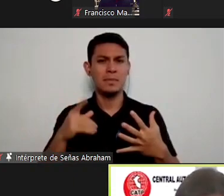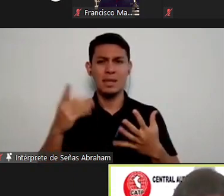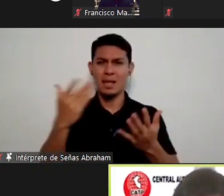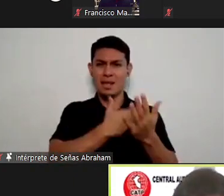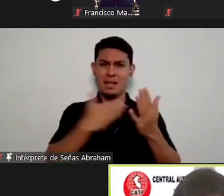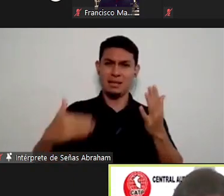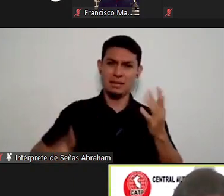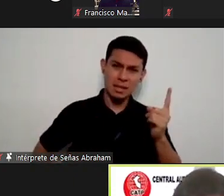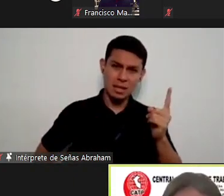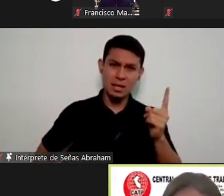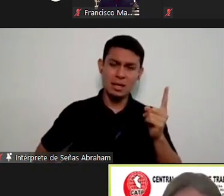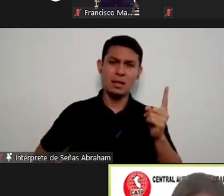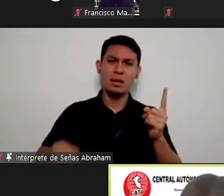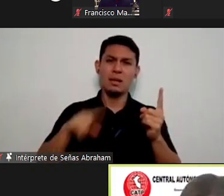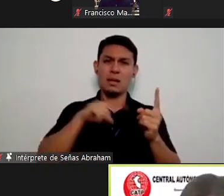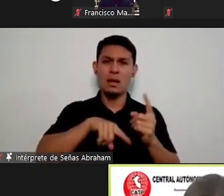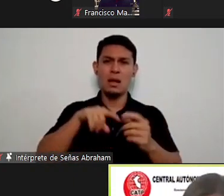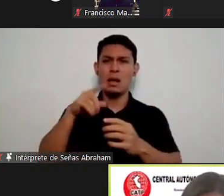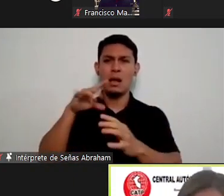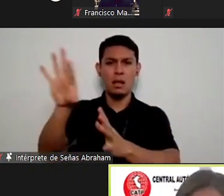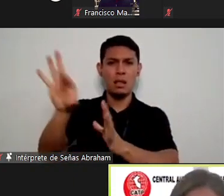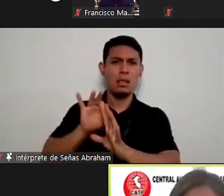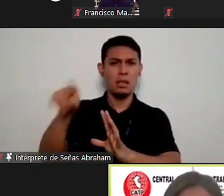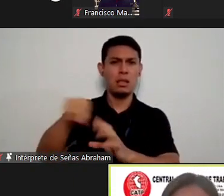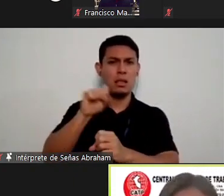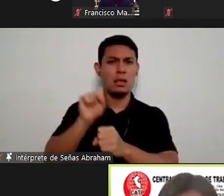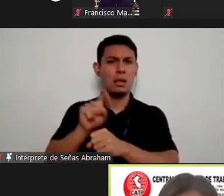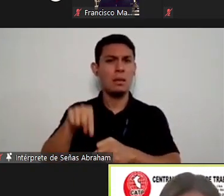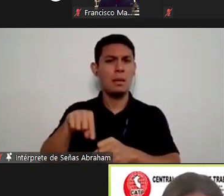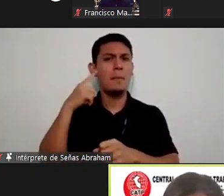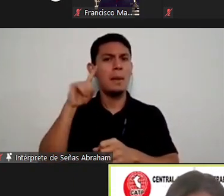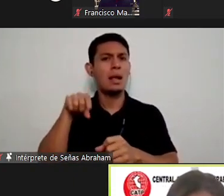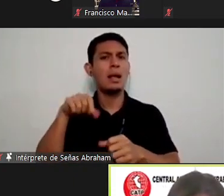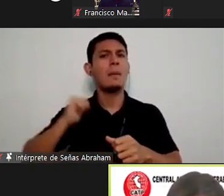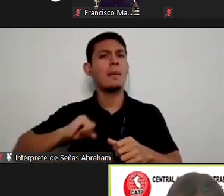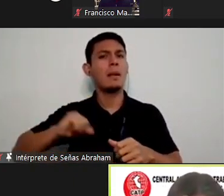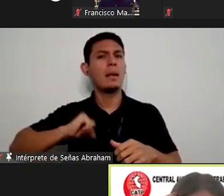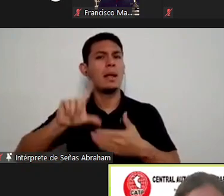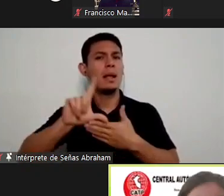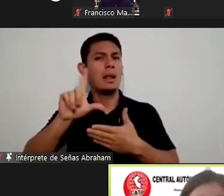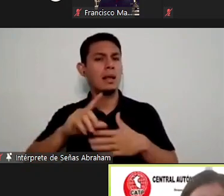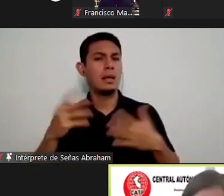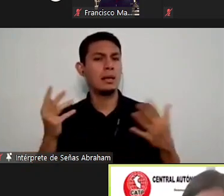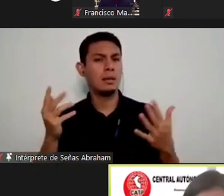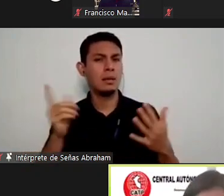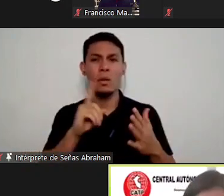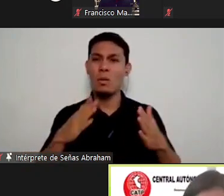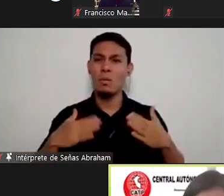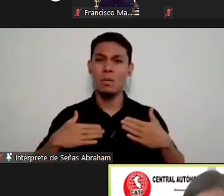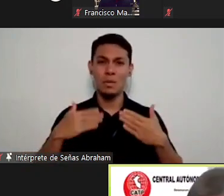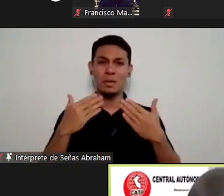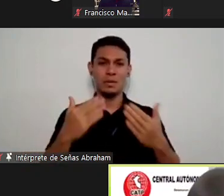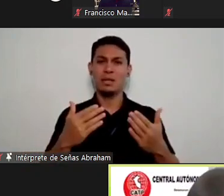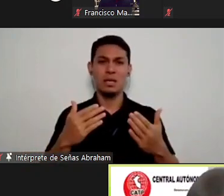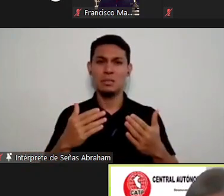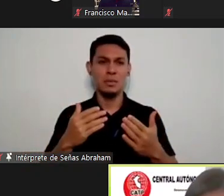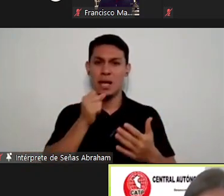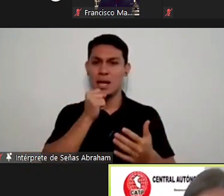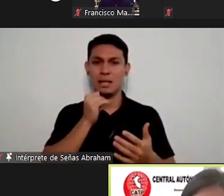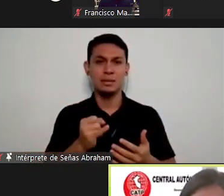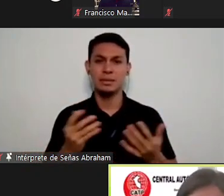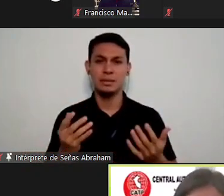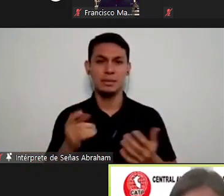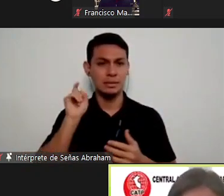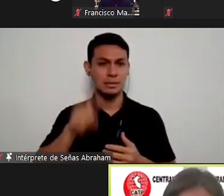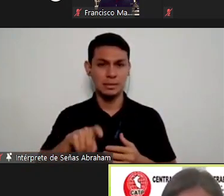pregnant worker and the state is the one who is uh contractors of the subcontractors that's a municipality of lima so we